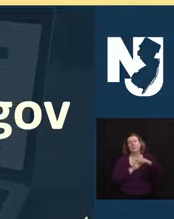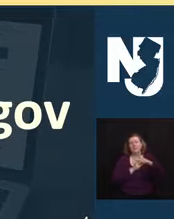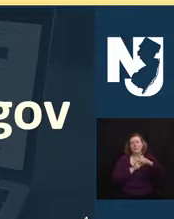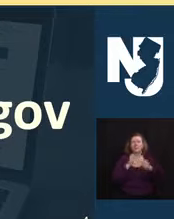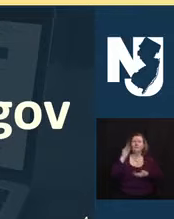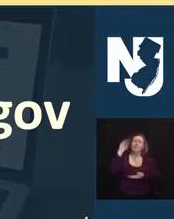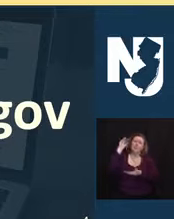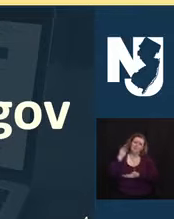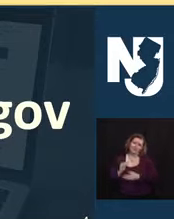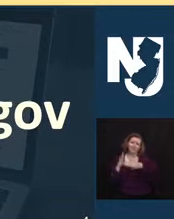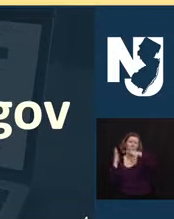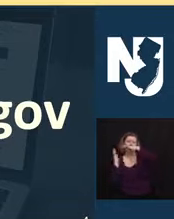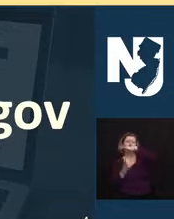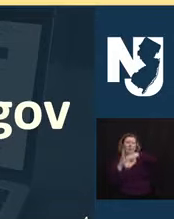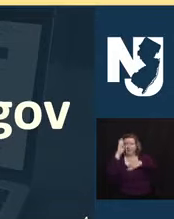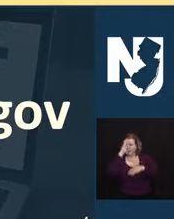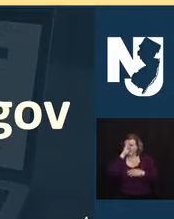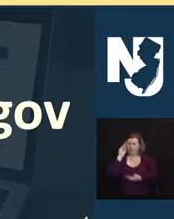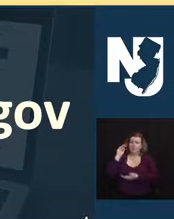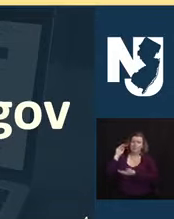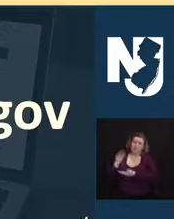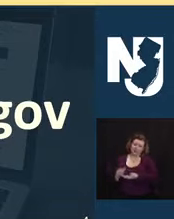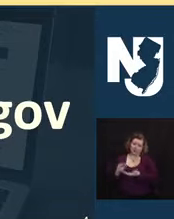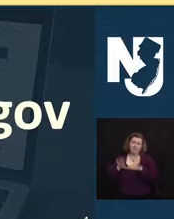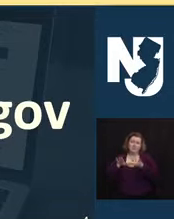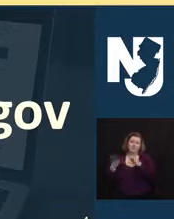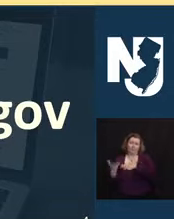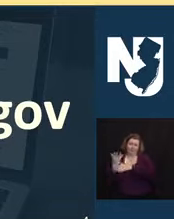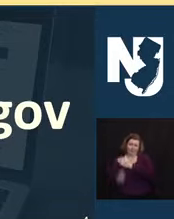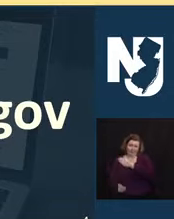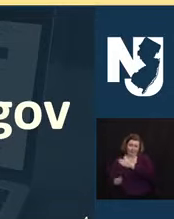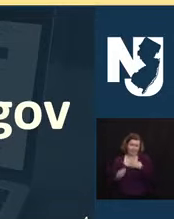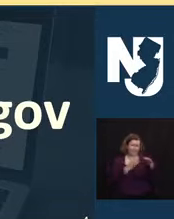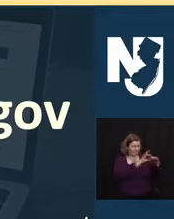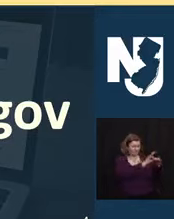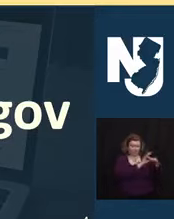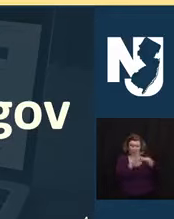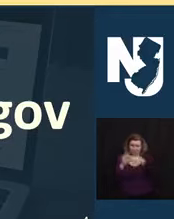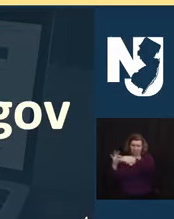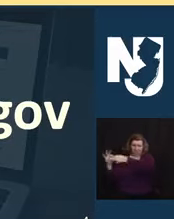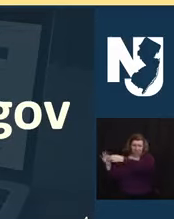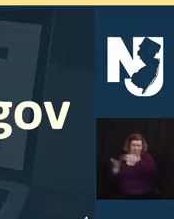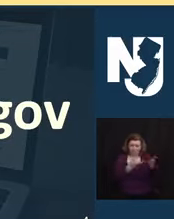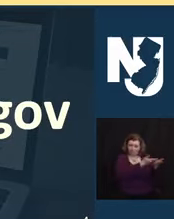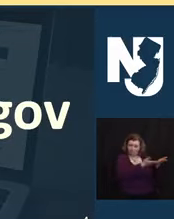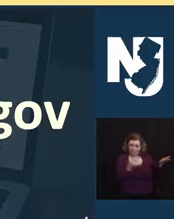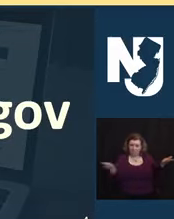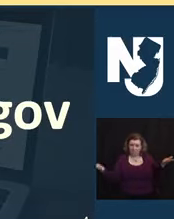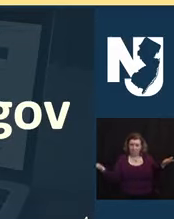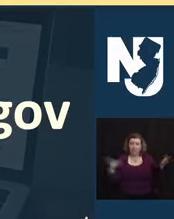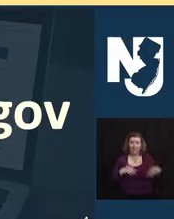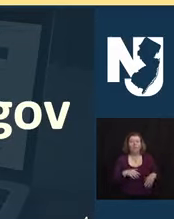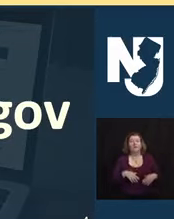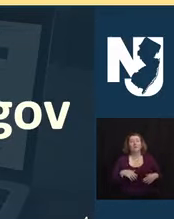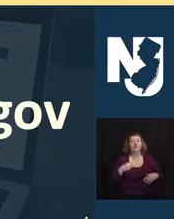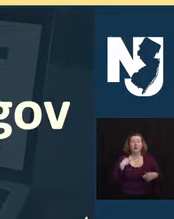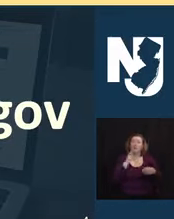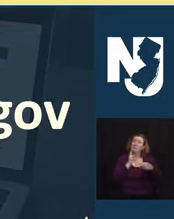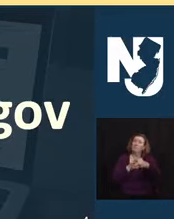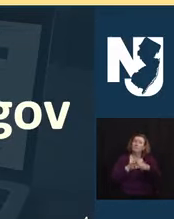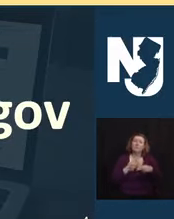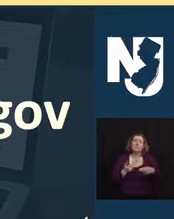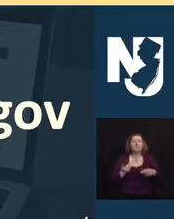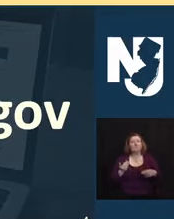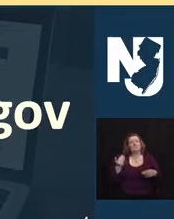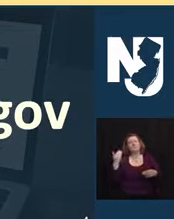really is that simple. It is a matter of cause and effect. I recall a conversation I had early on, you all may remember this because we